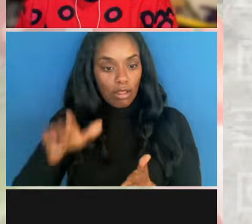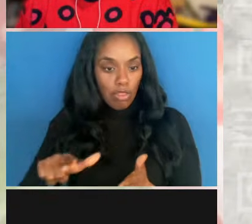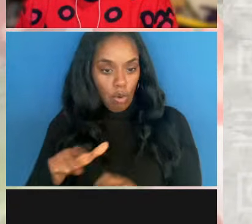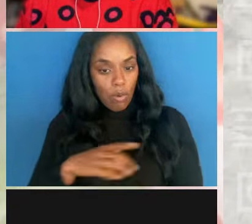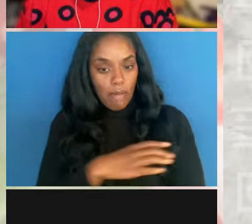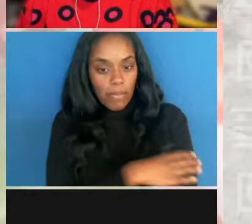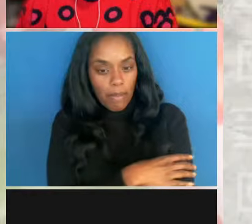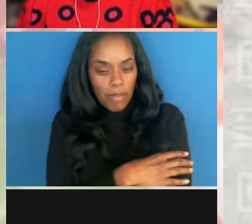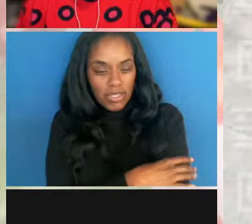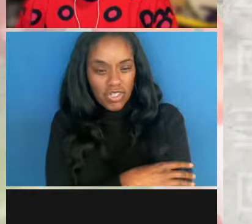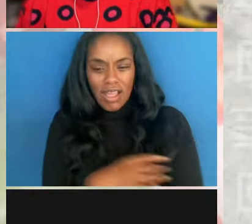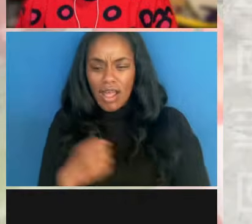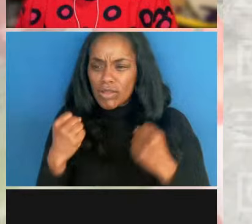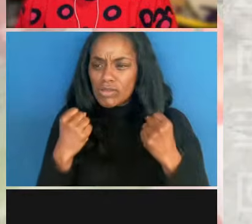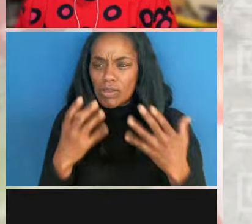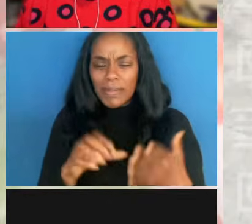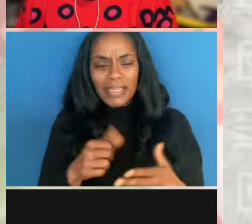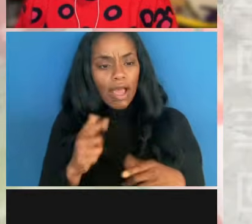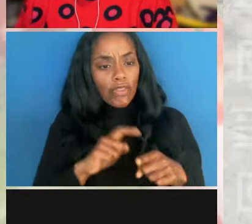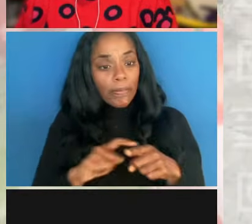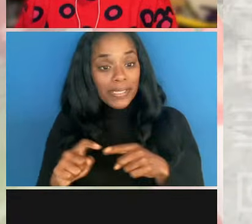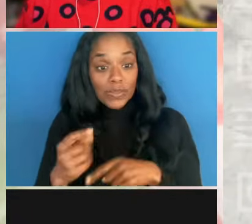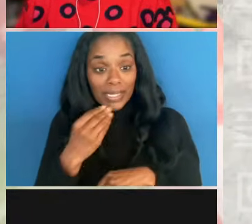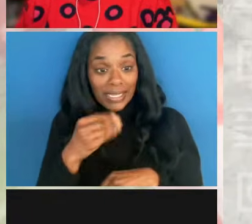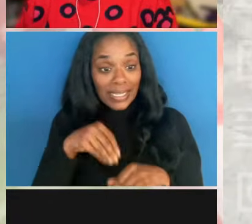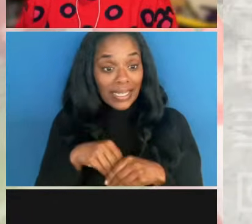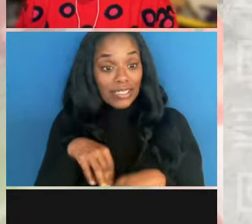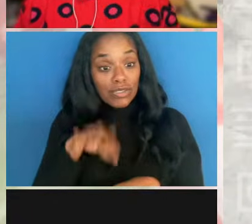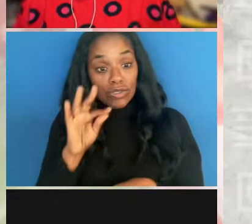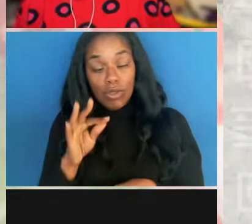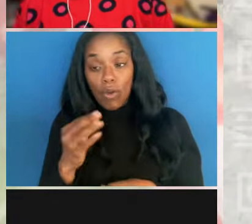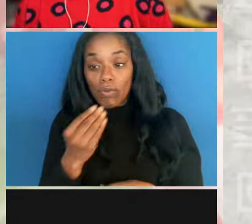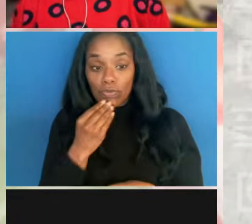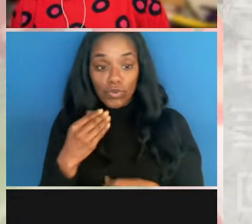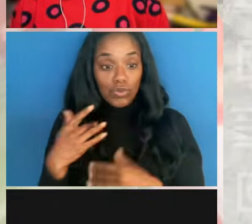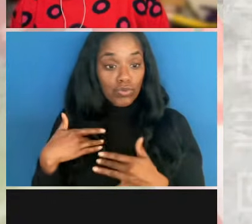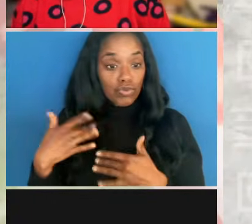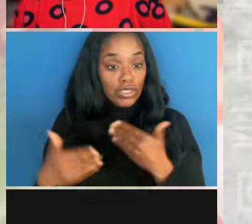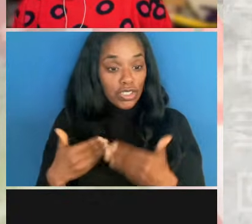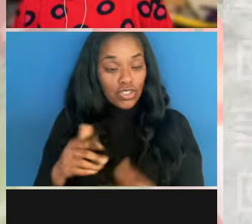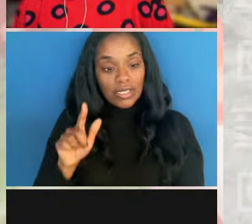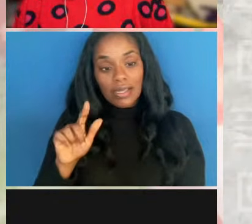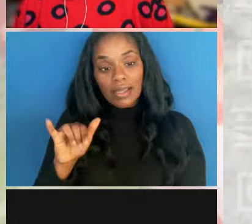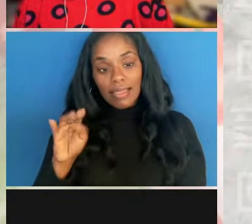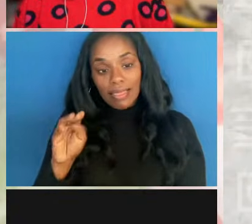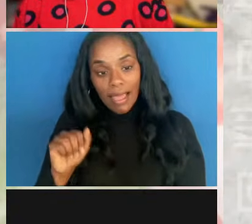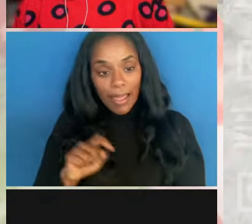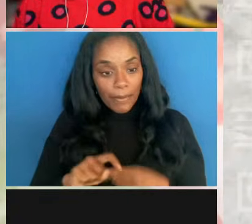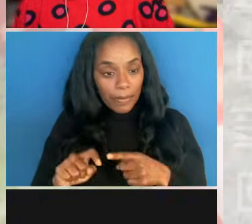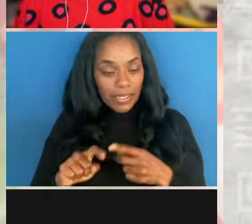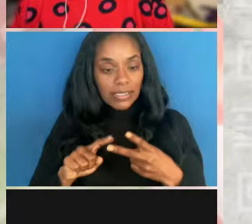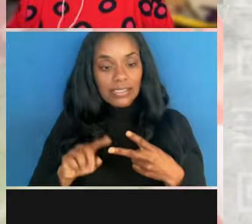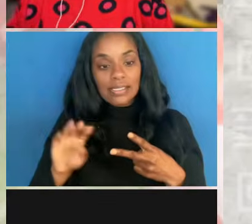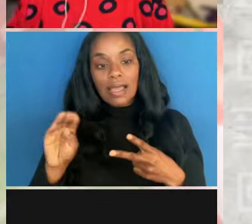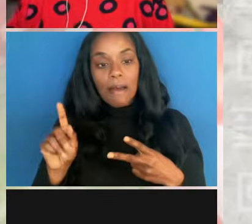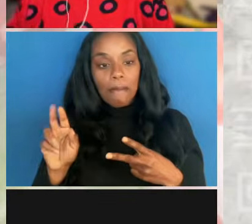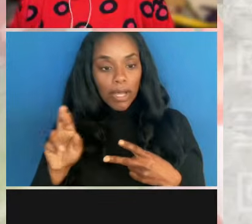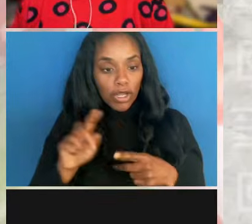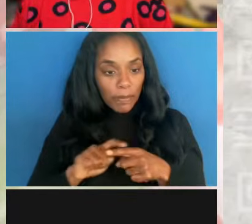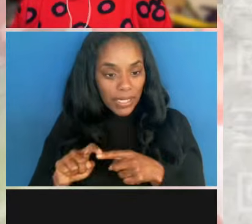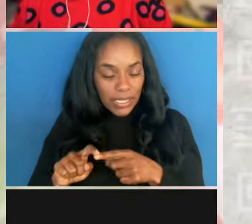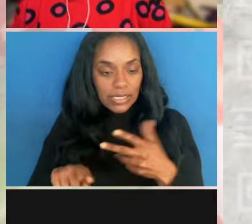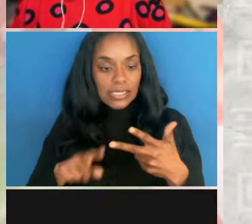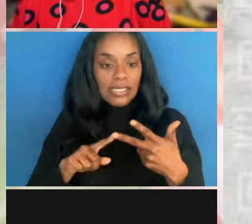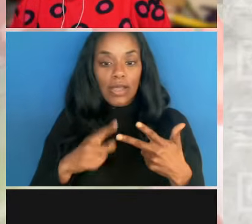other beans that we eat in our soul food tradition, such as lima beans, butter beans, red beans, so many different kinds